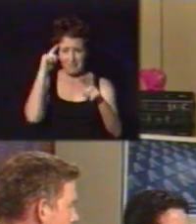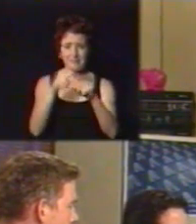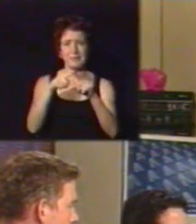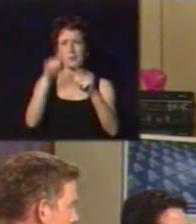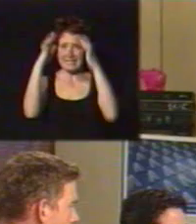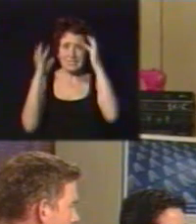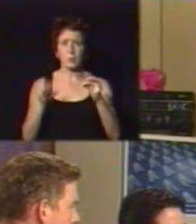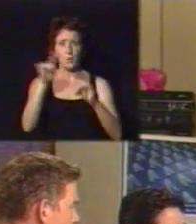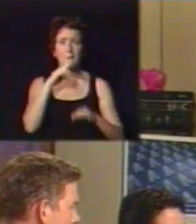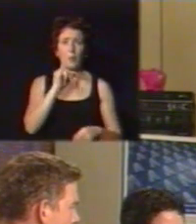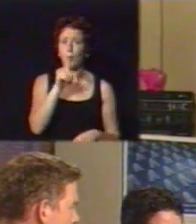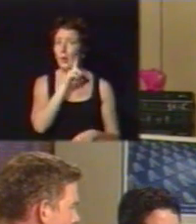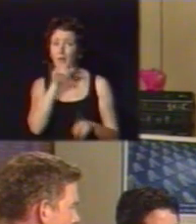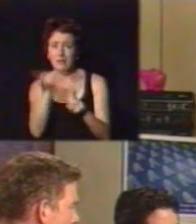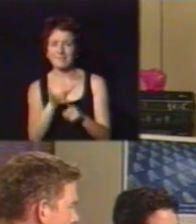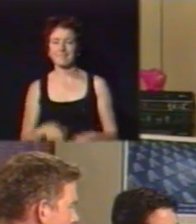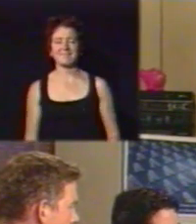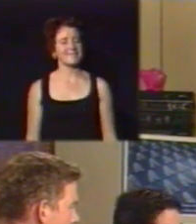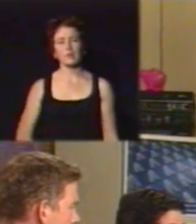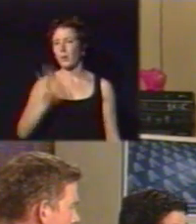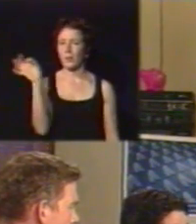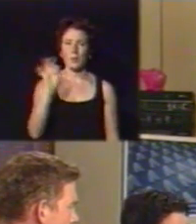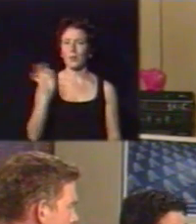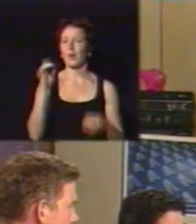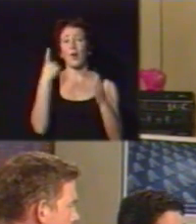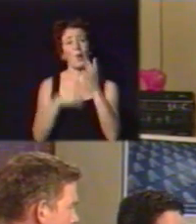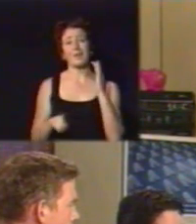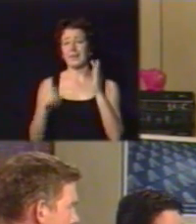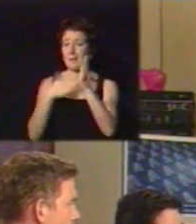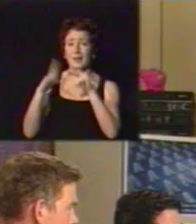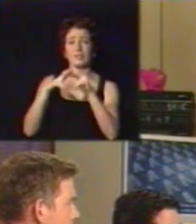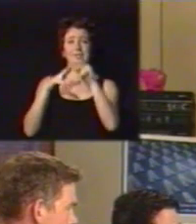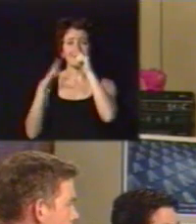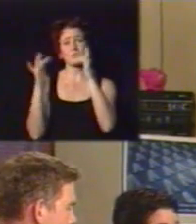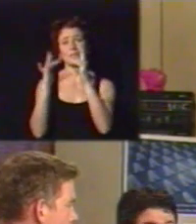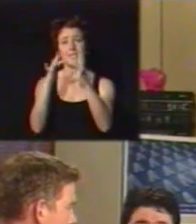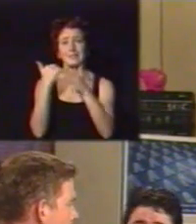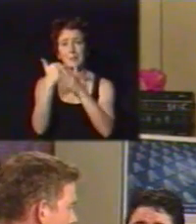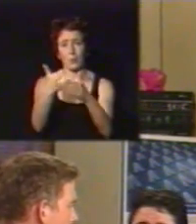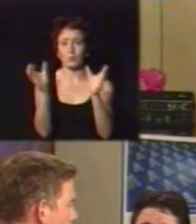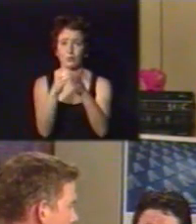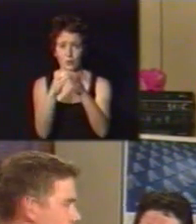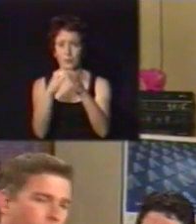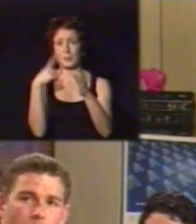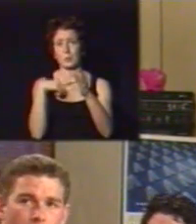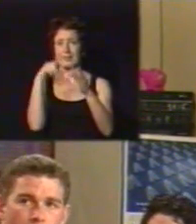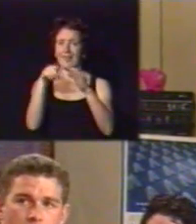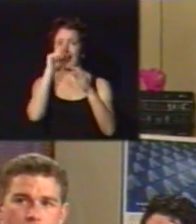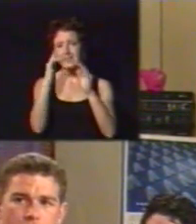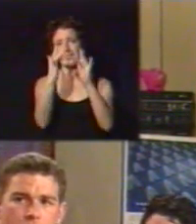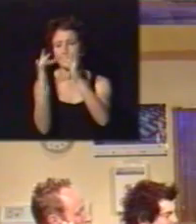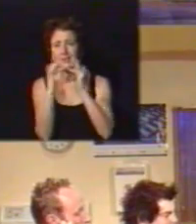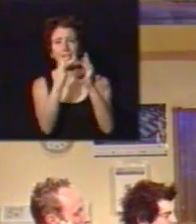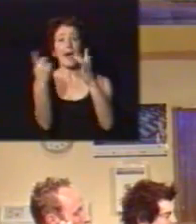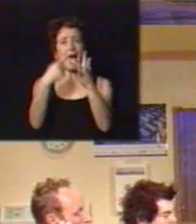What we'd really like to see doctors do is get the parents in contact with the support group, because we can put them in touch with other parents.